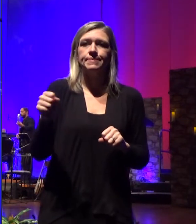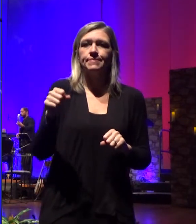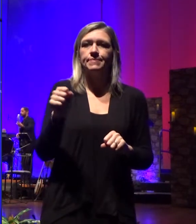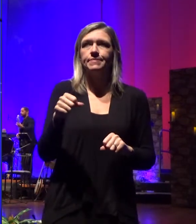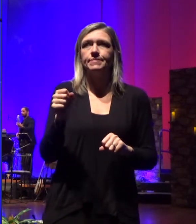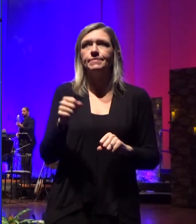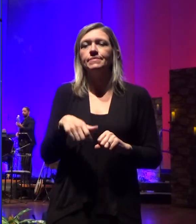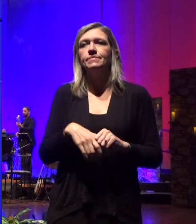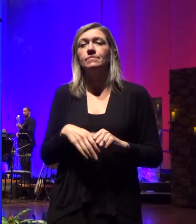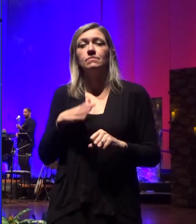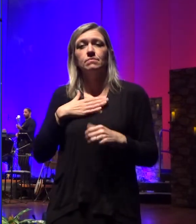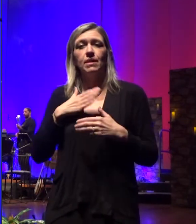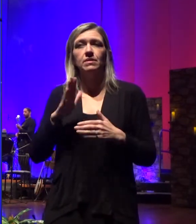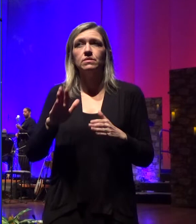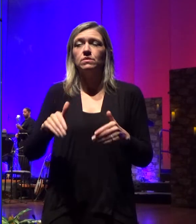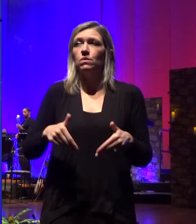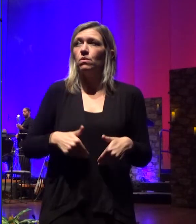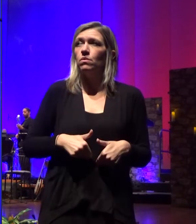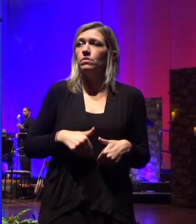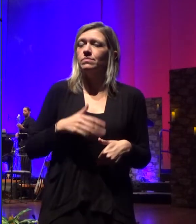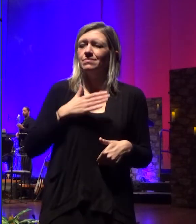Yes, yes, my soul